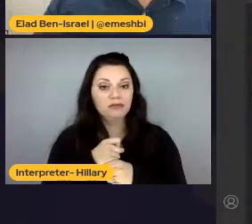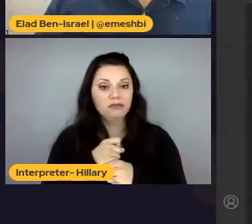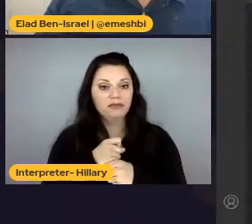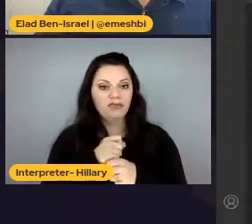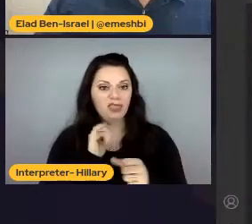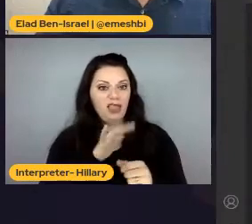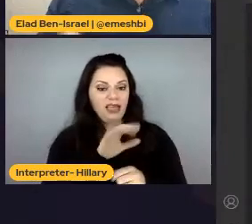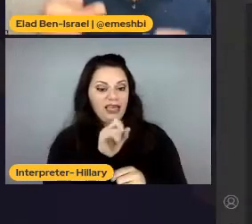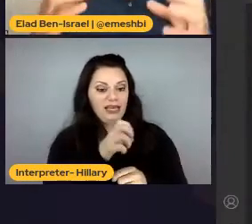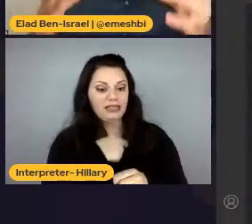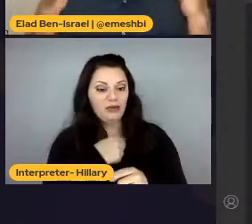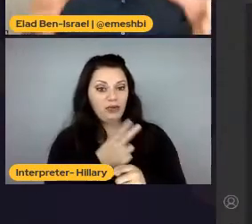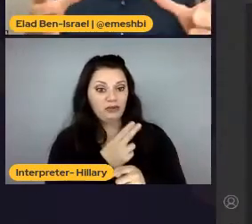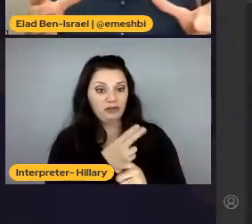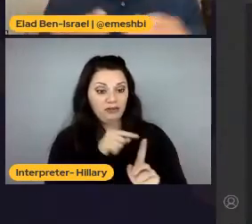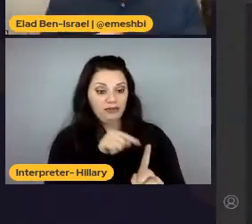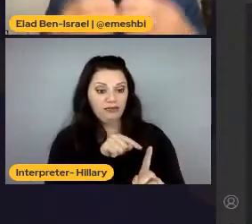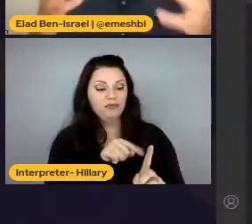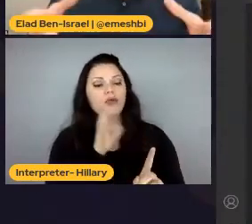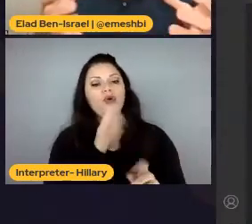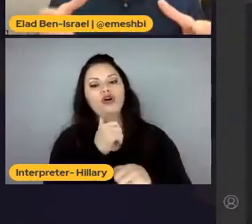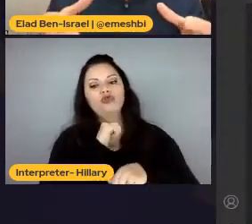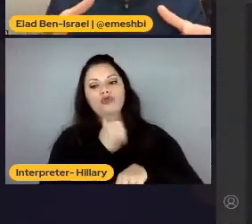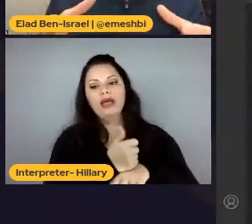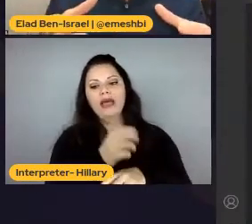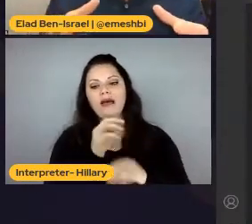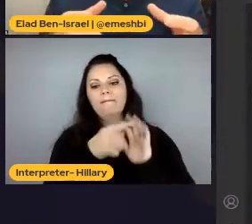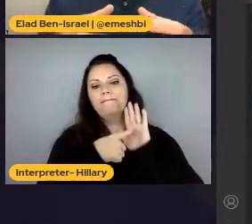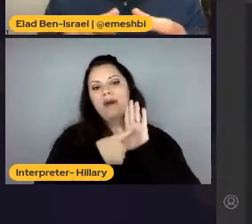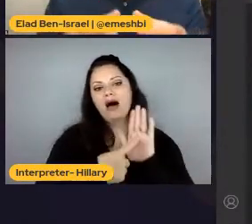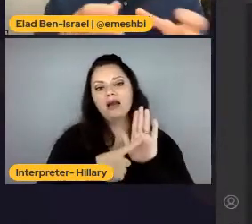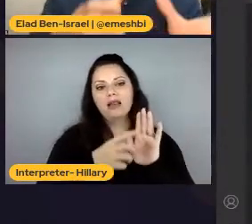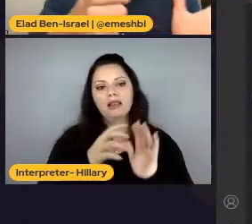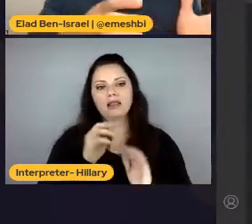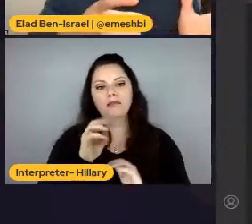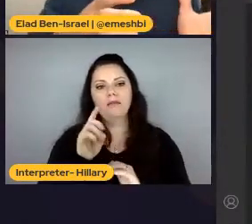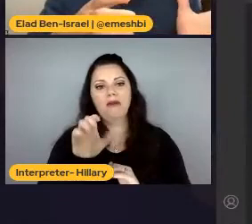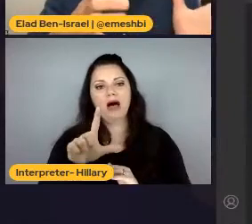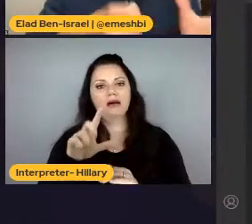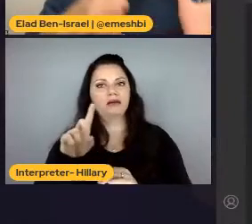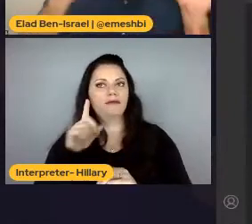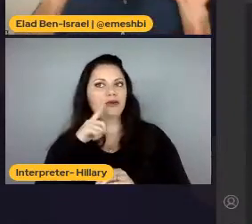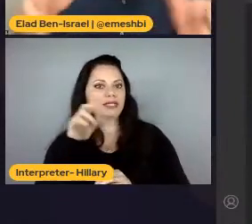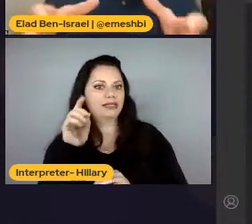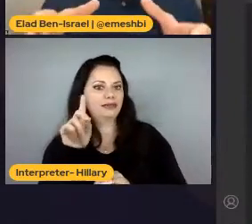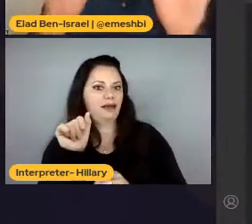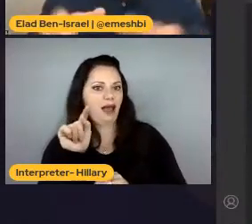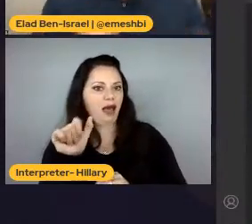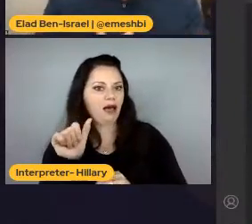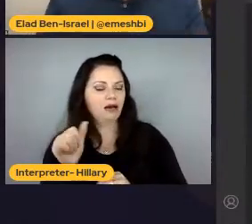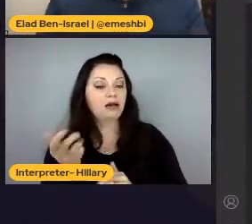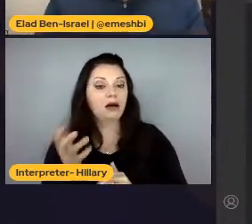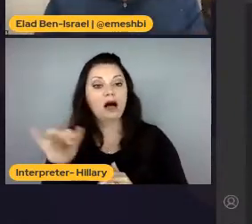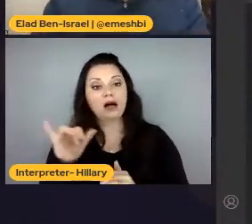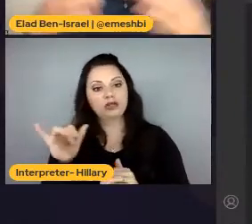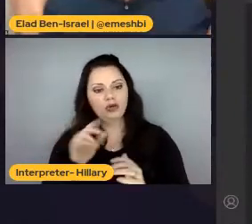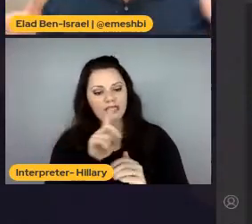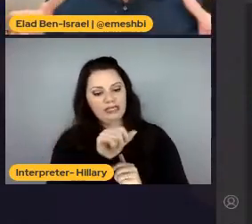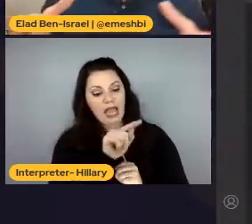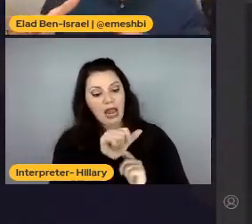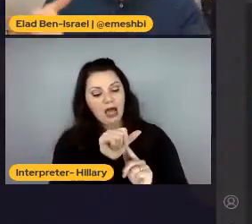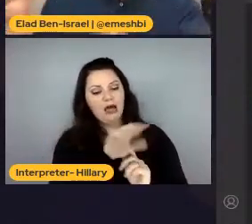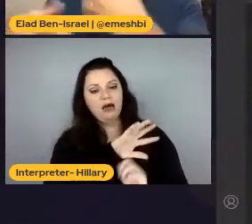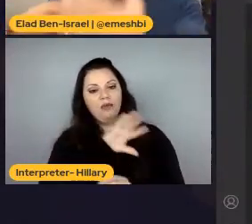about is I want to create a model, like a data model, and then also put this data in